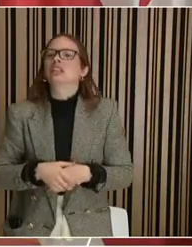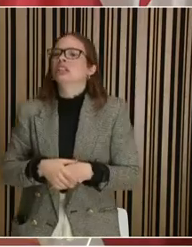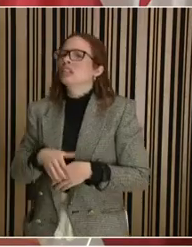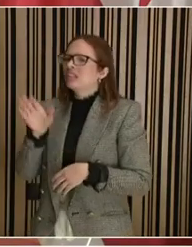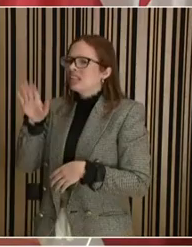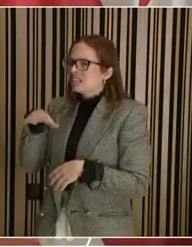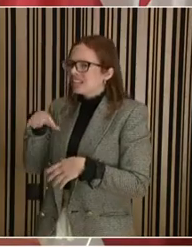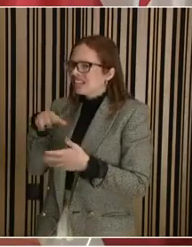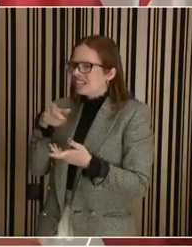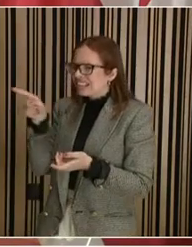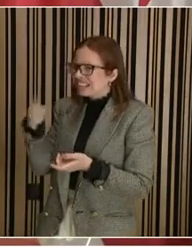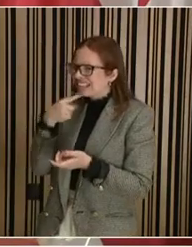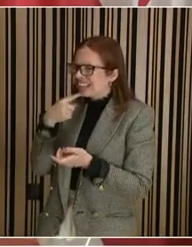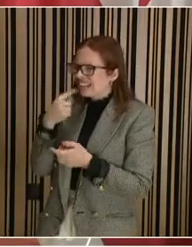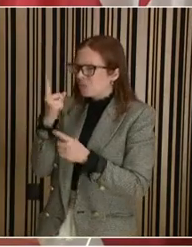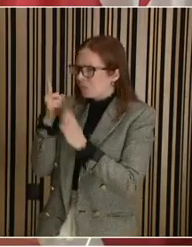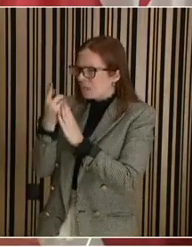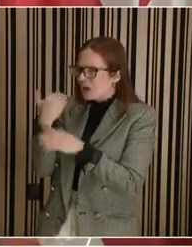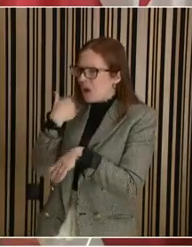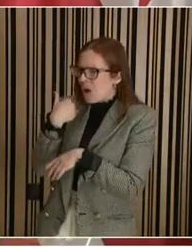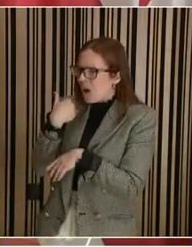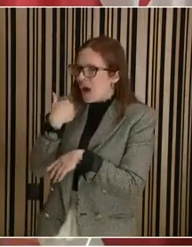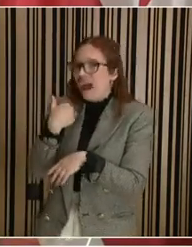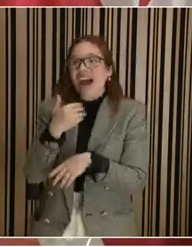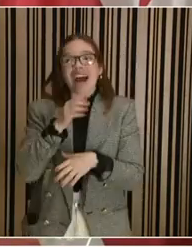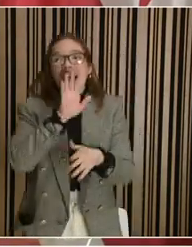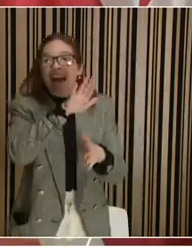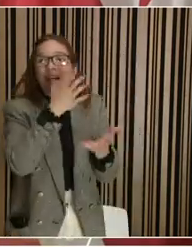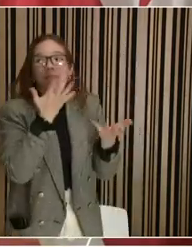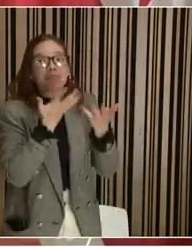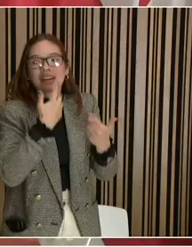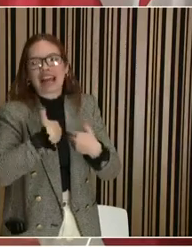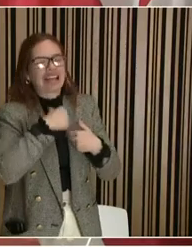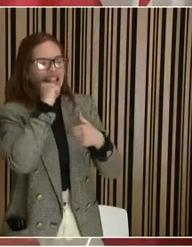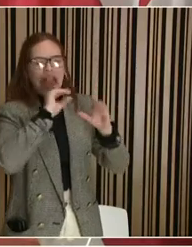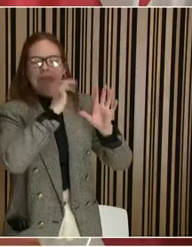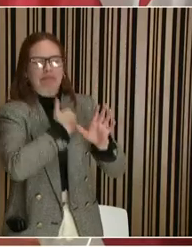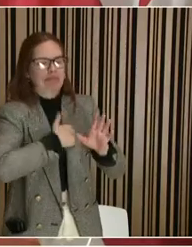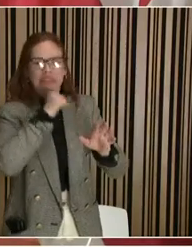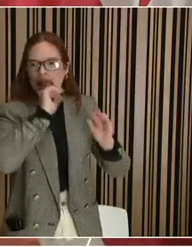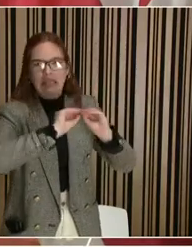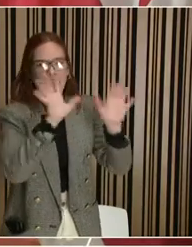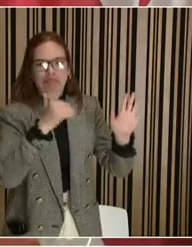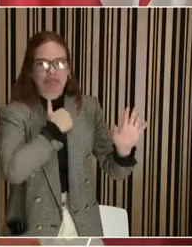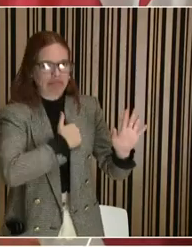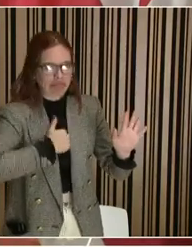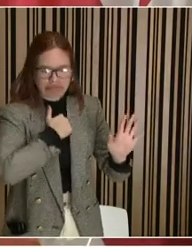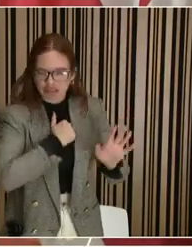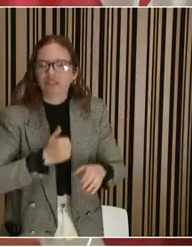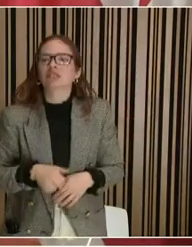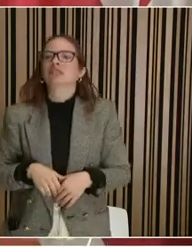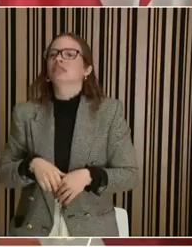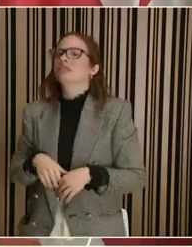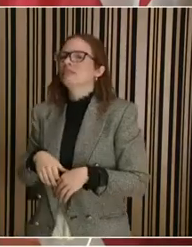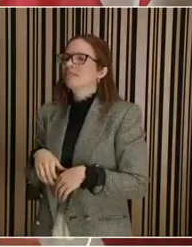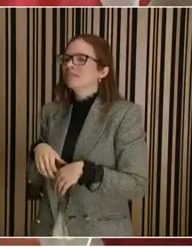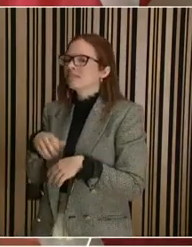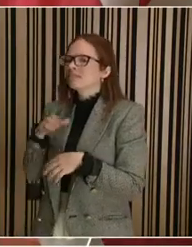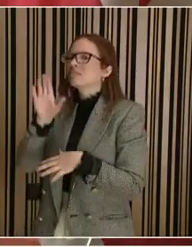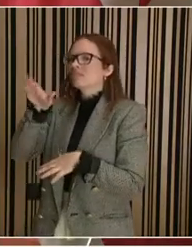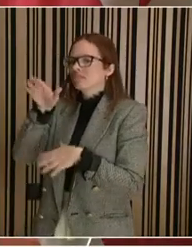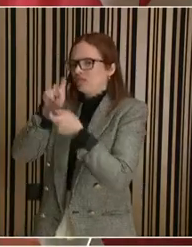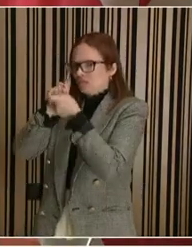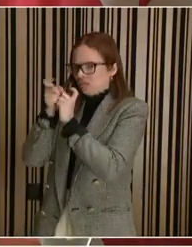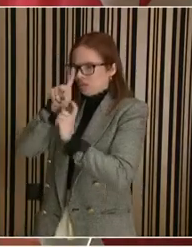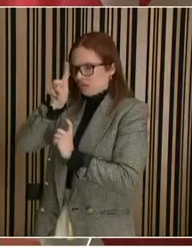to clarify. Or maybe I didn't say it clear. I'm sorry about that. Okay, no problem. And then I guess to rephrase the question, I think asked initially, Mayor